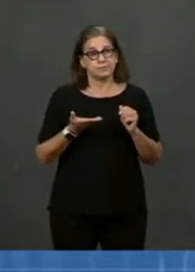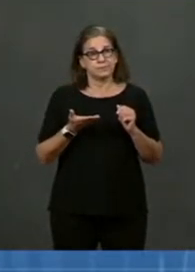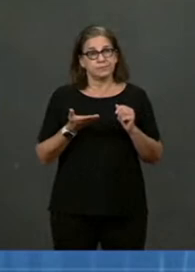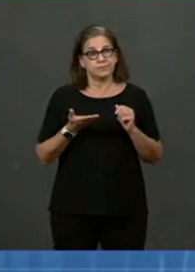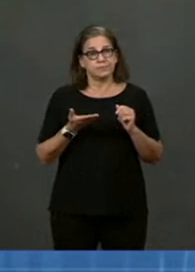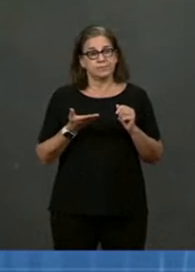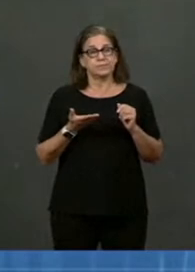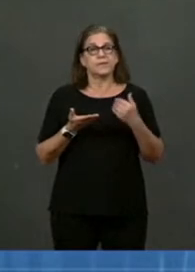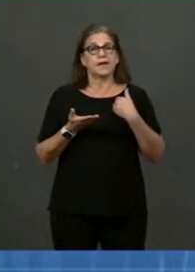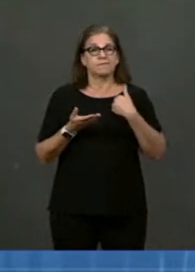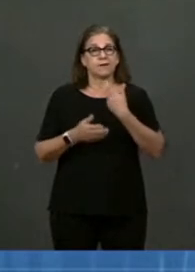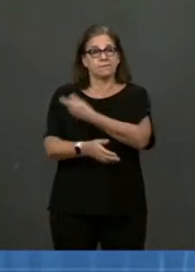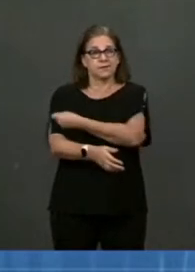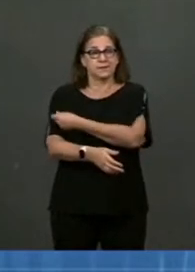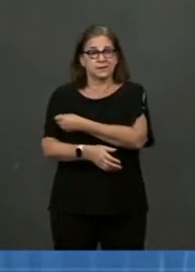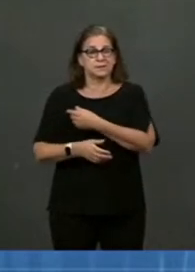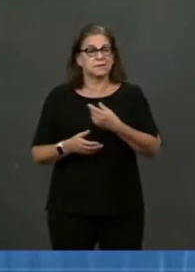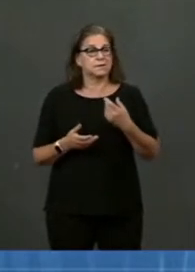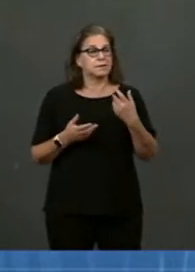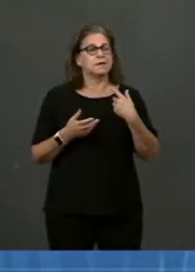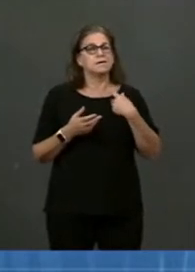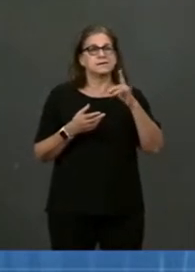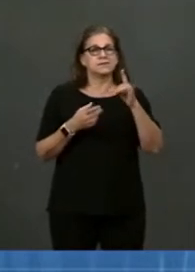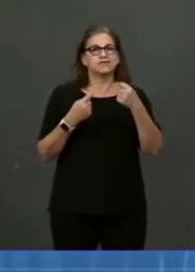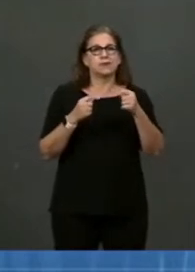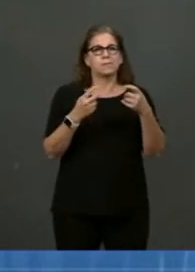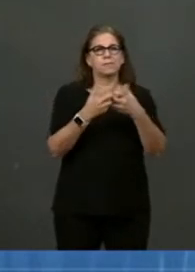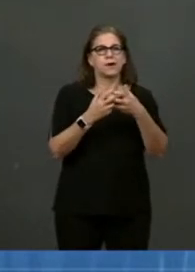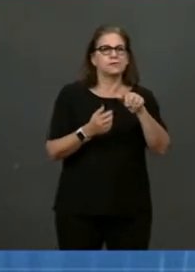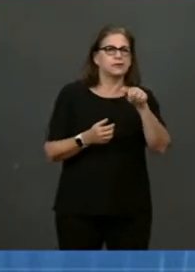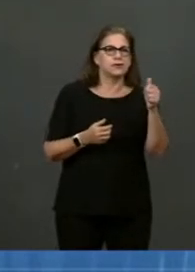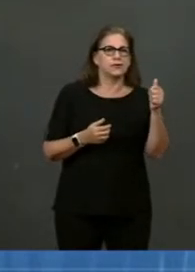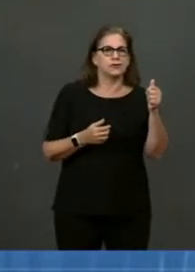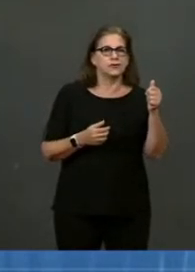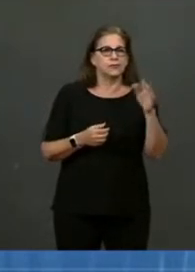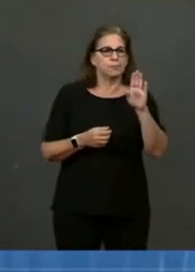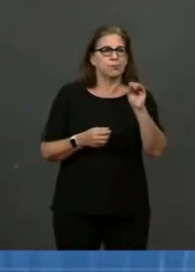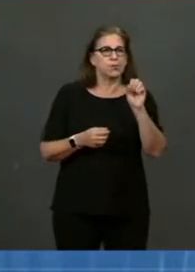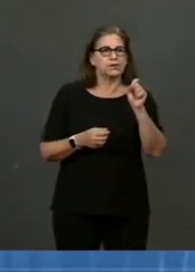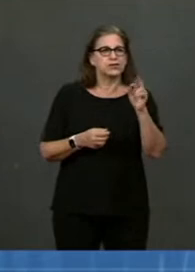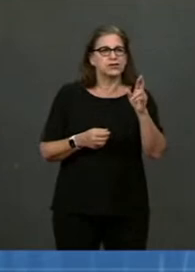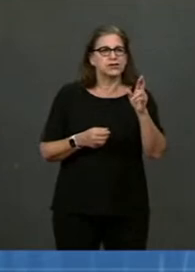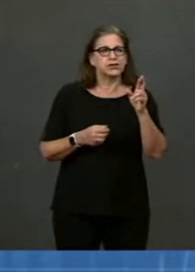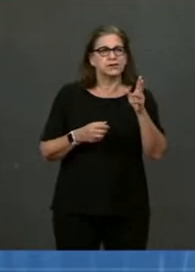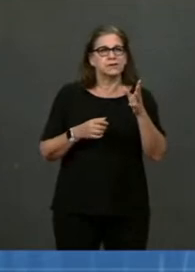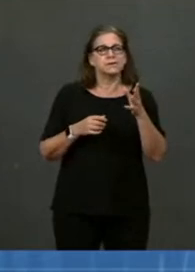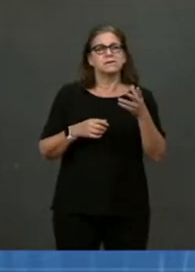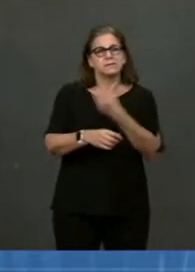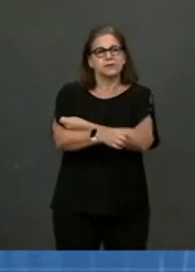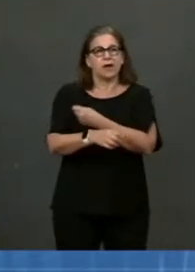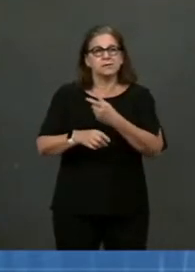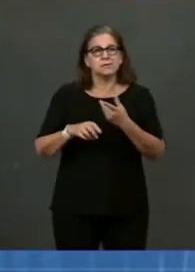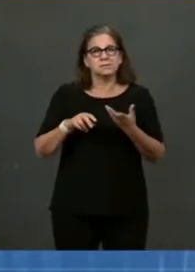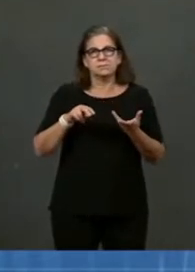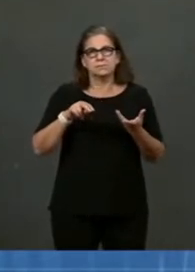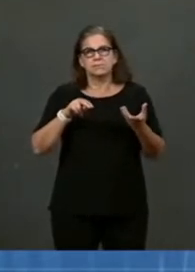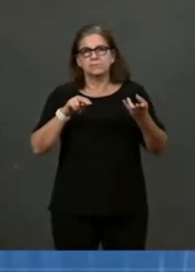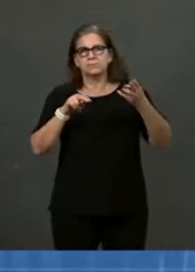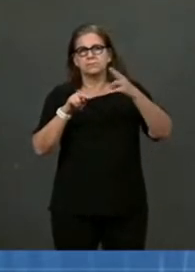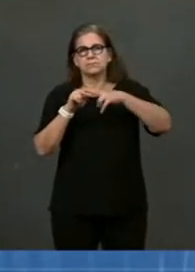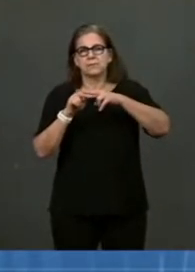boost, homologous boosts increased the titers anywhere from 4 to 20-fold, and heterologous